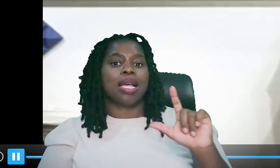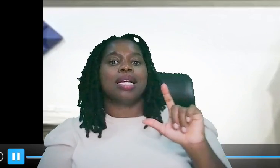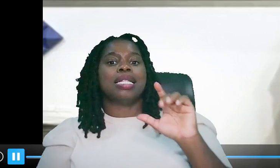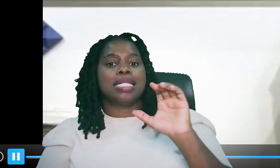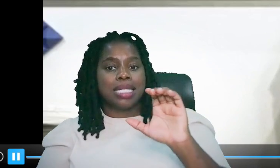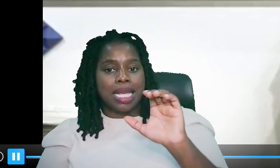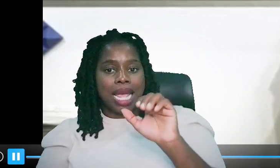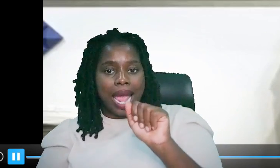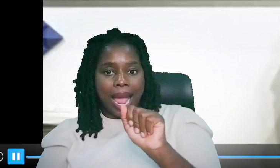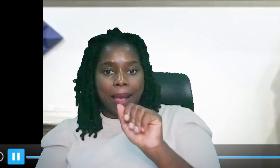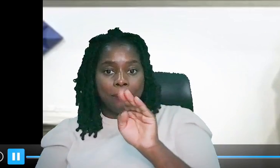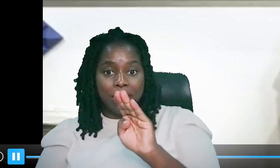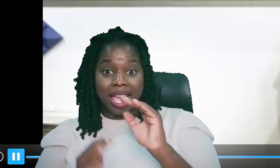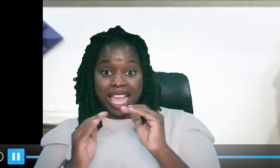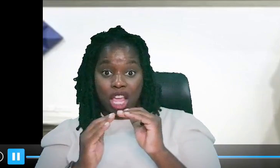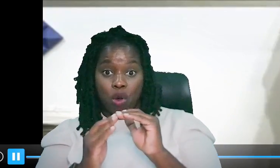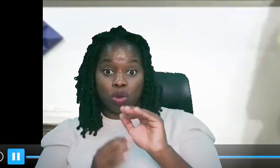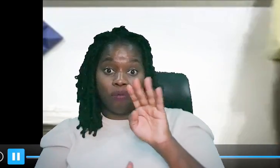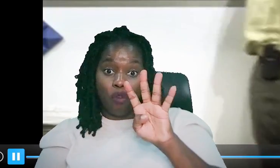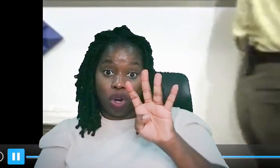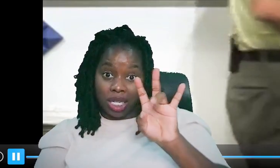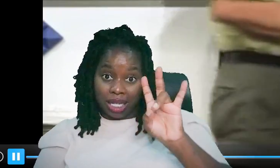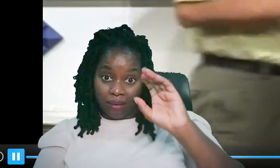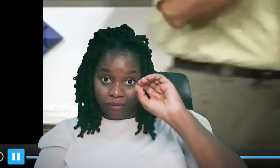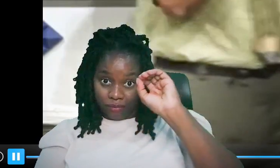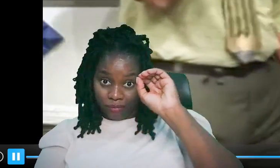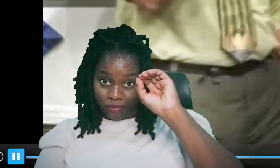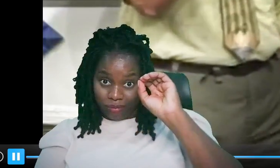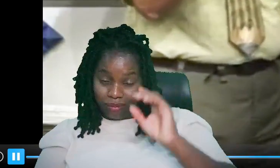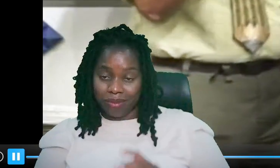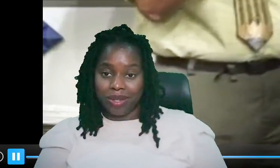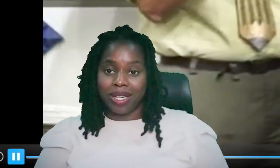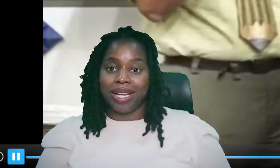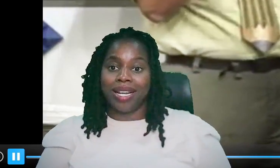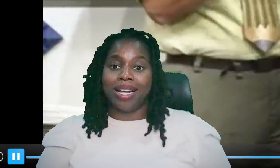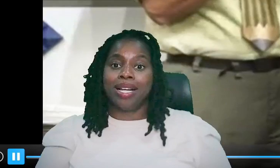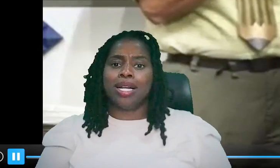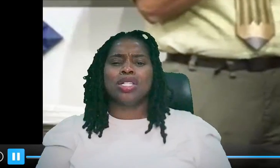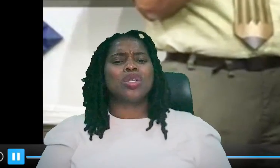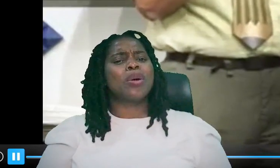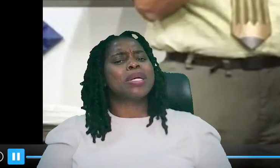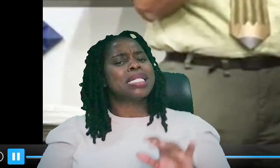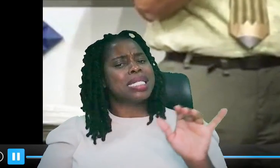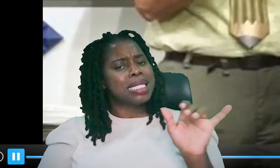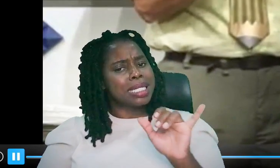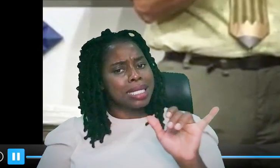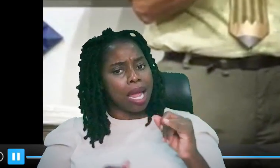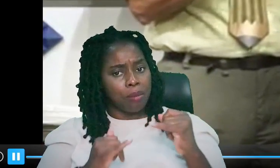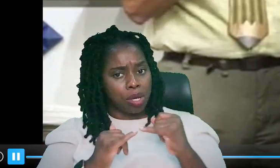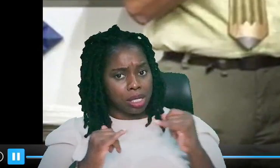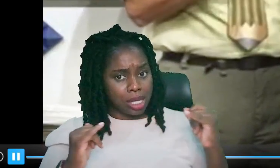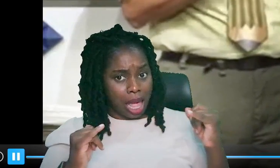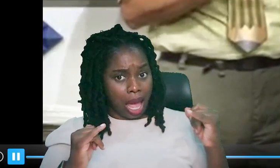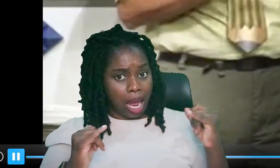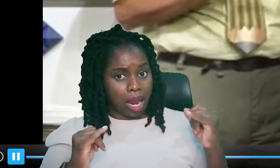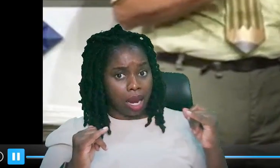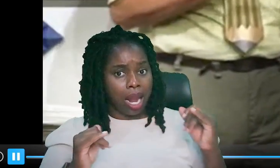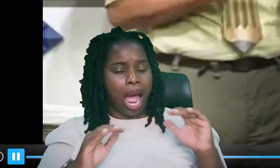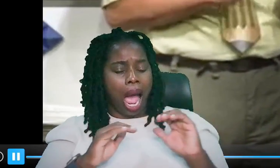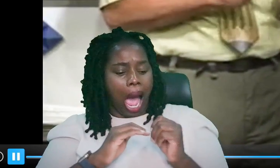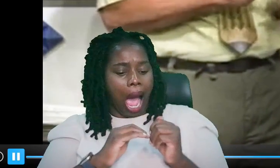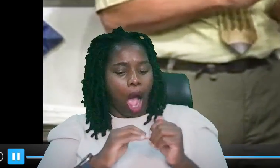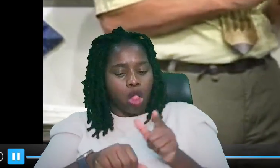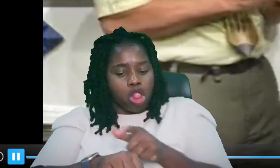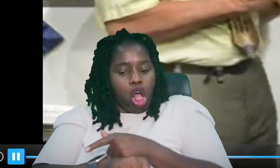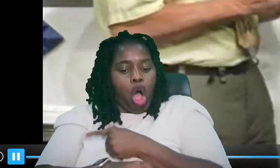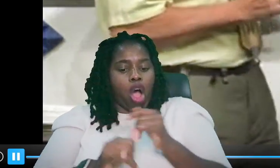CAB is 47 degrees. So just like with segments, there's a difference between what a segment is and how long